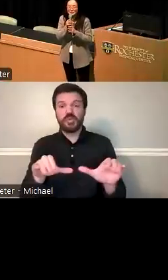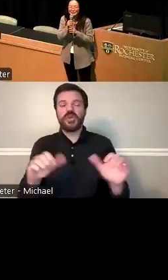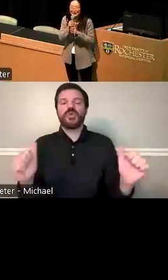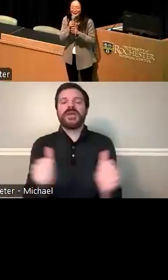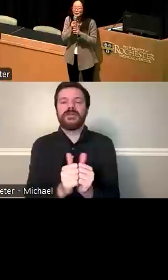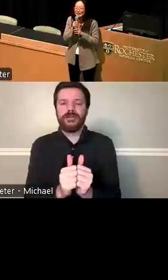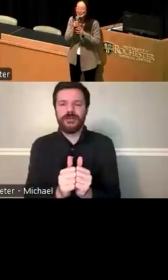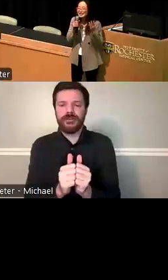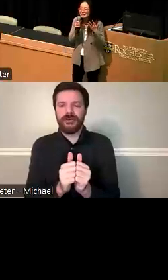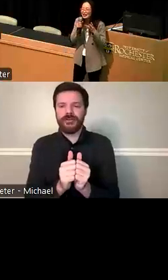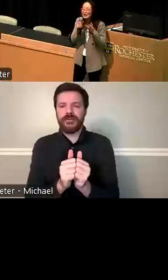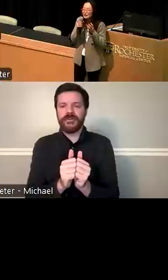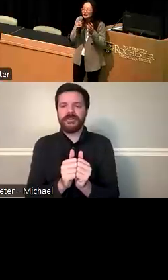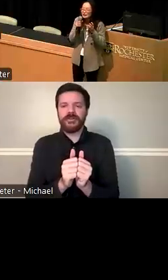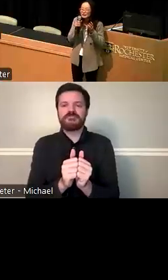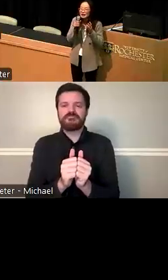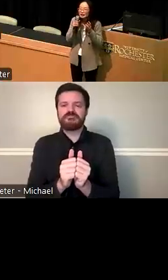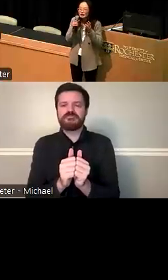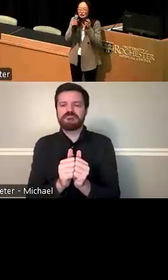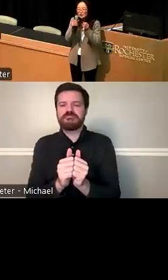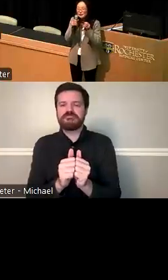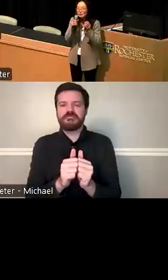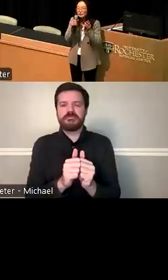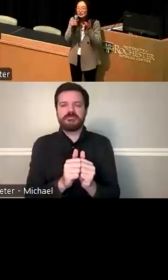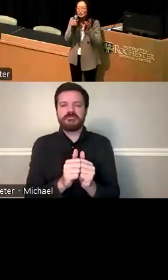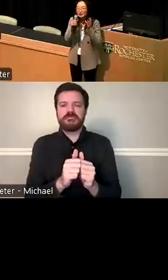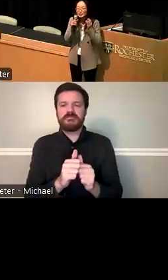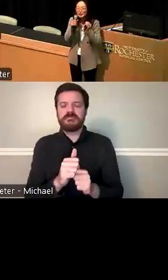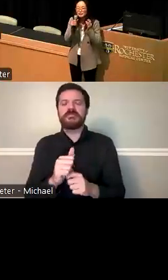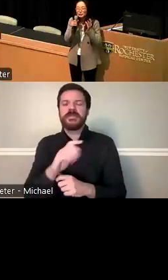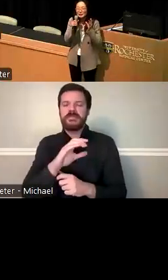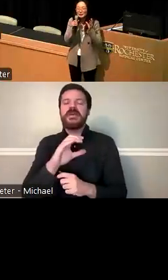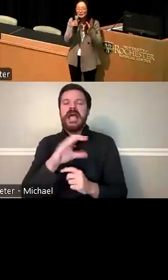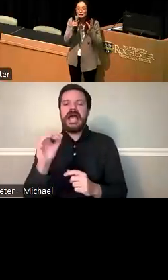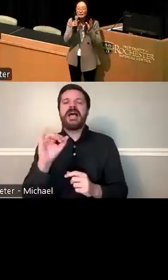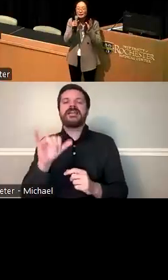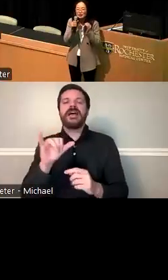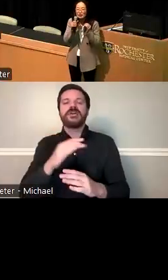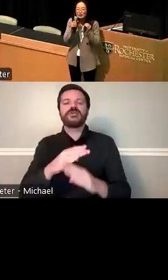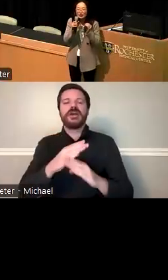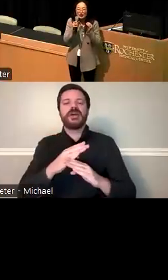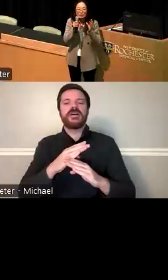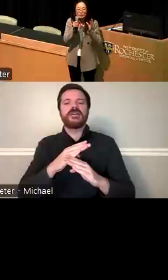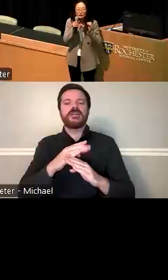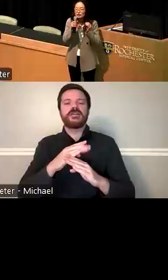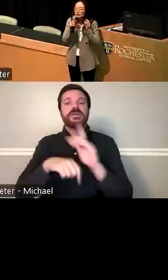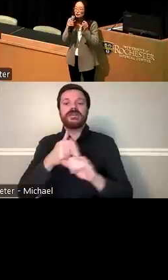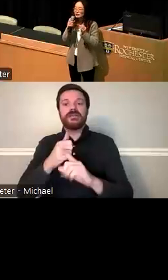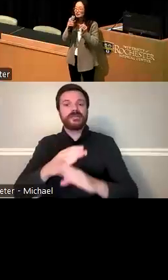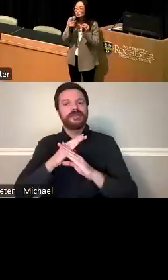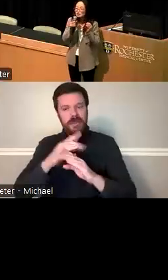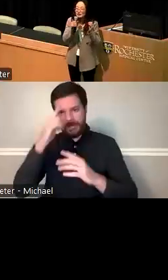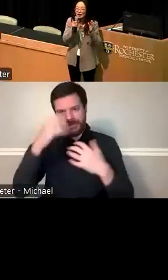I mean, I really see this as an effort of, for suicide prevention, trying to link between the mental health